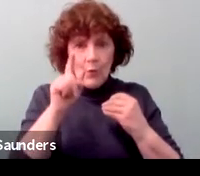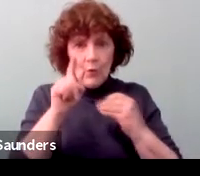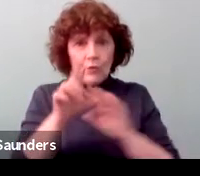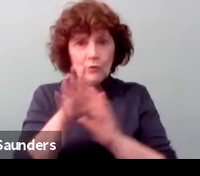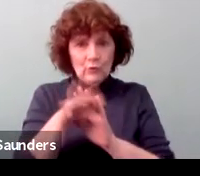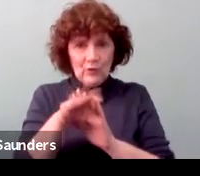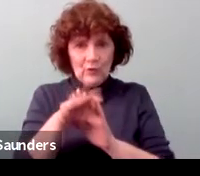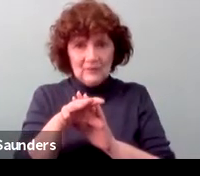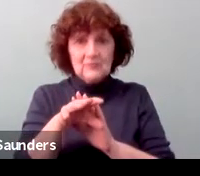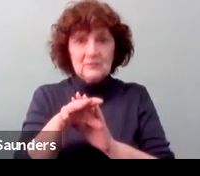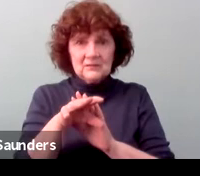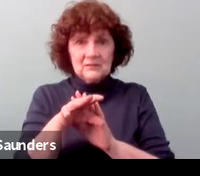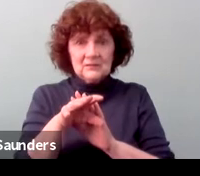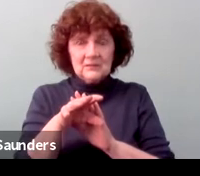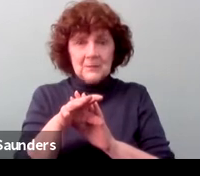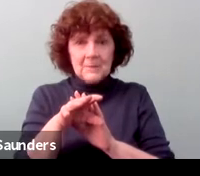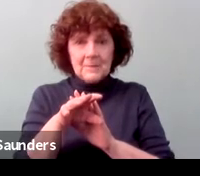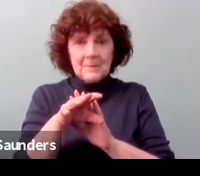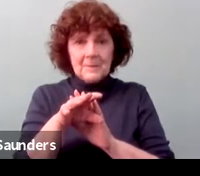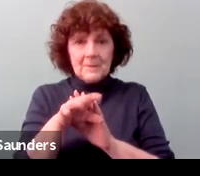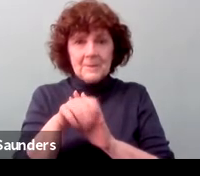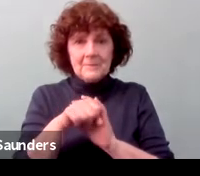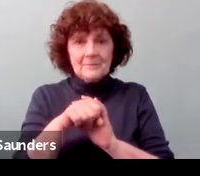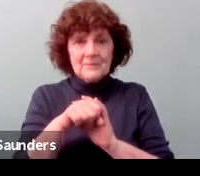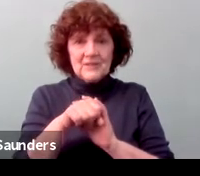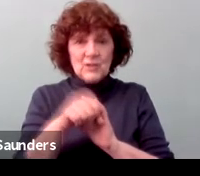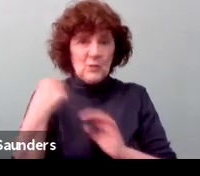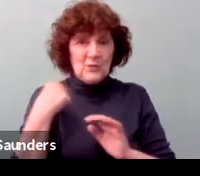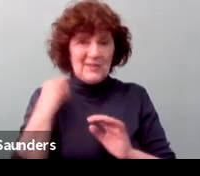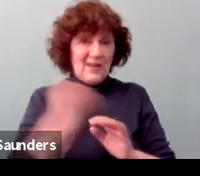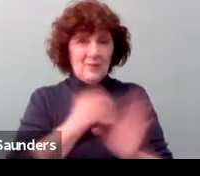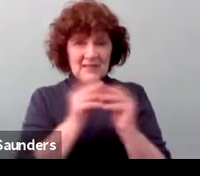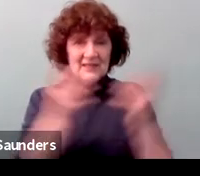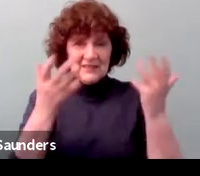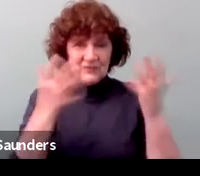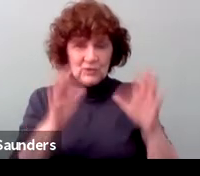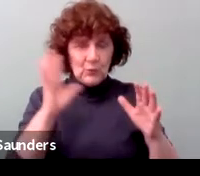after the webinar is done tonight.